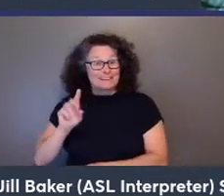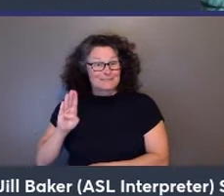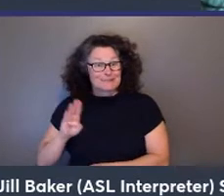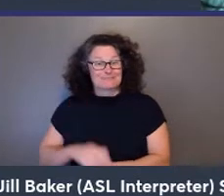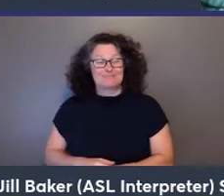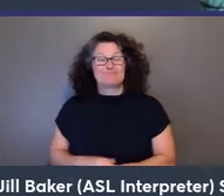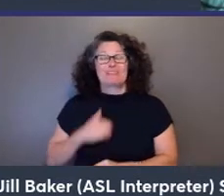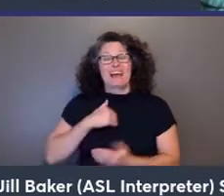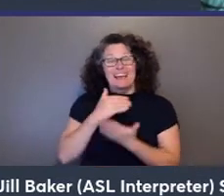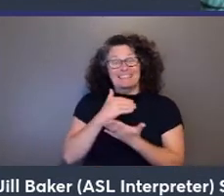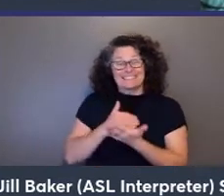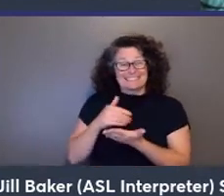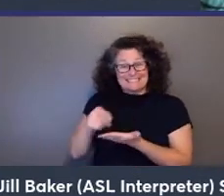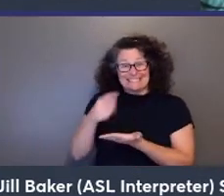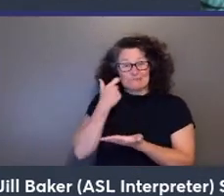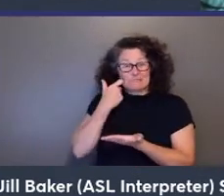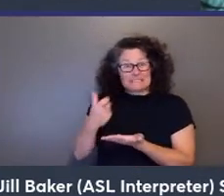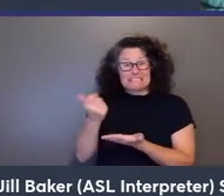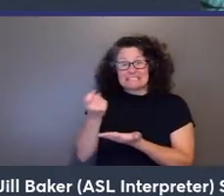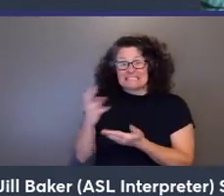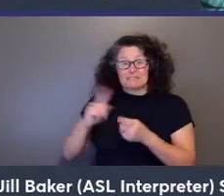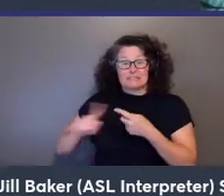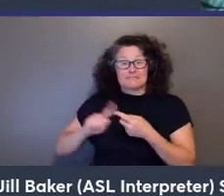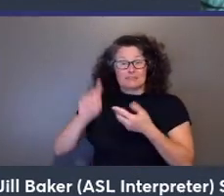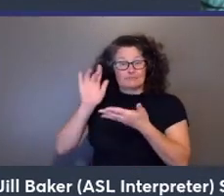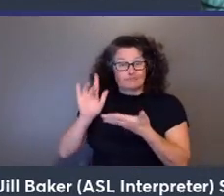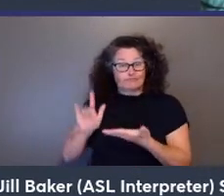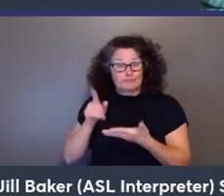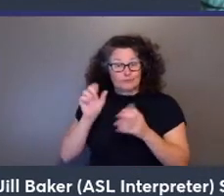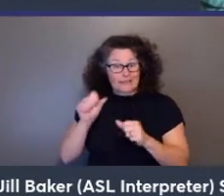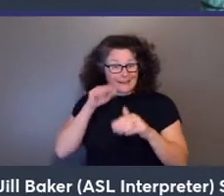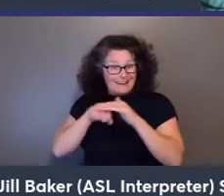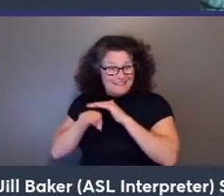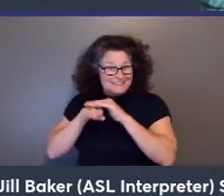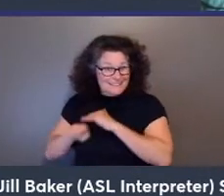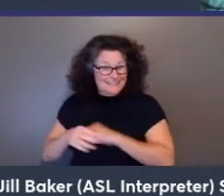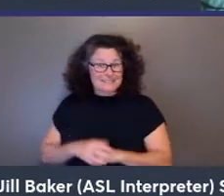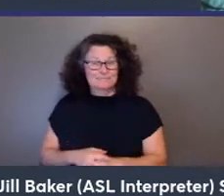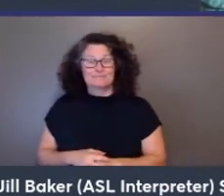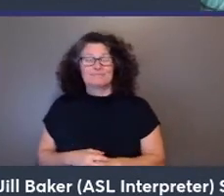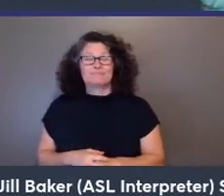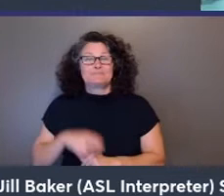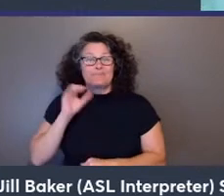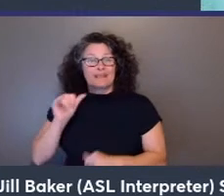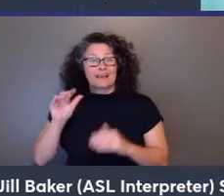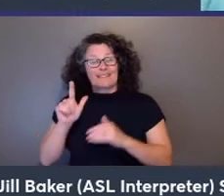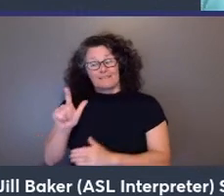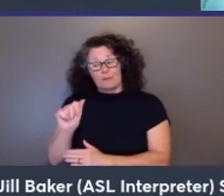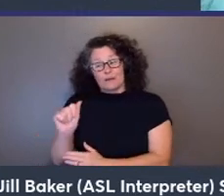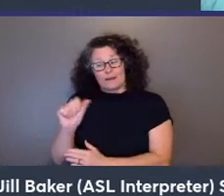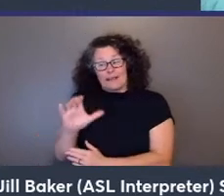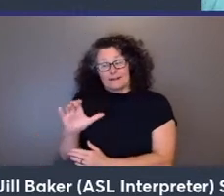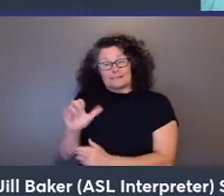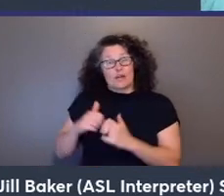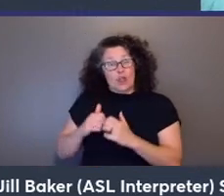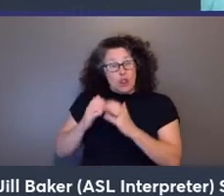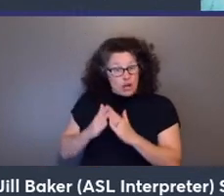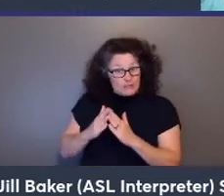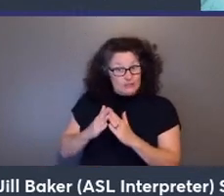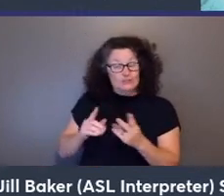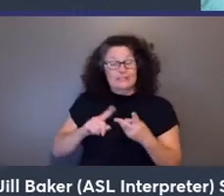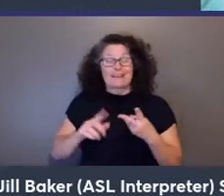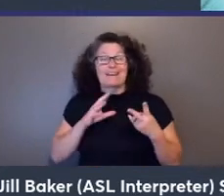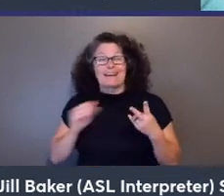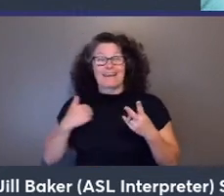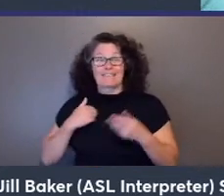screen here several material that you can go. We have this level aware calculation launch post, and then we have the